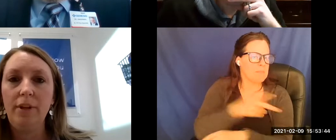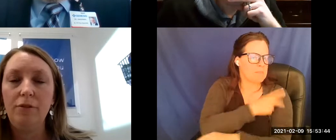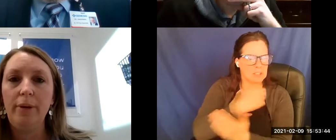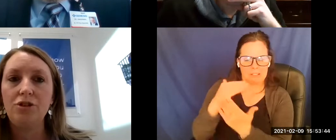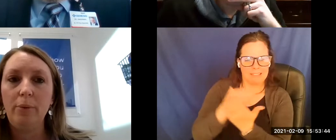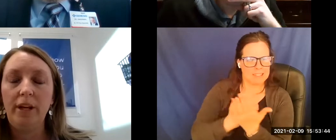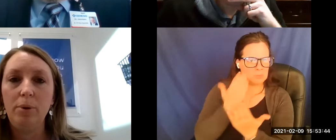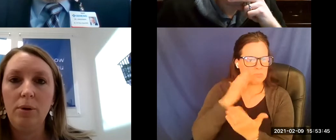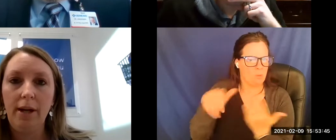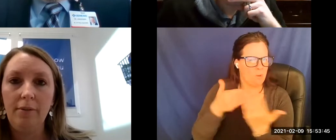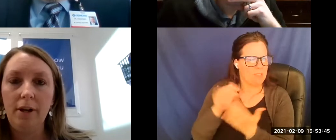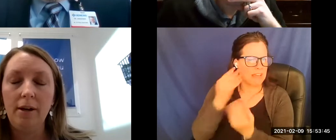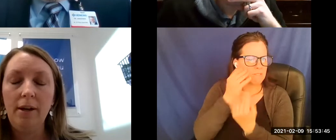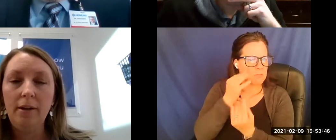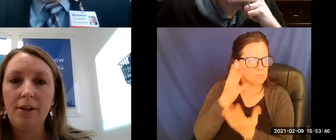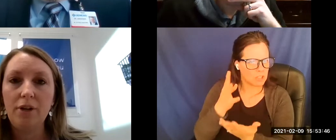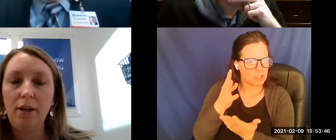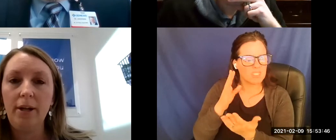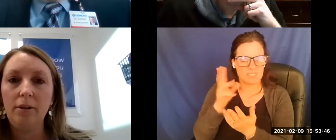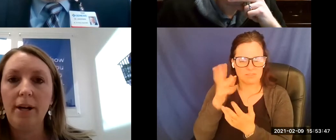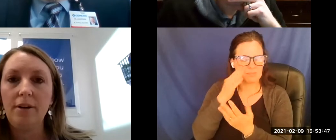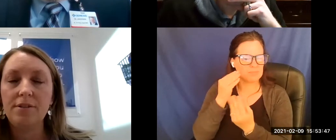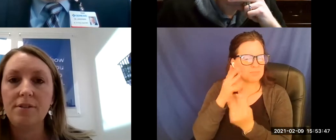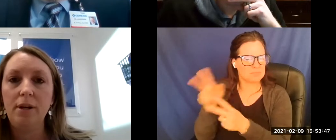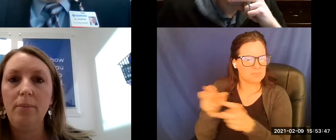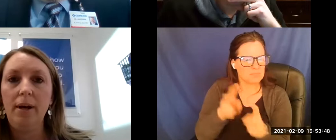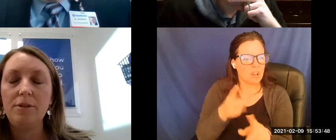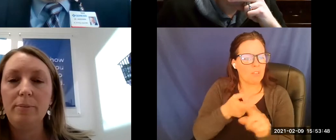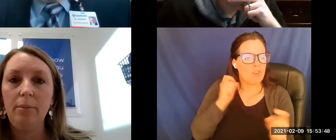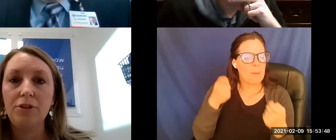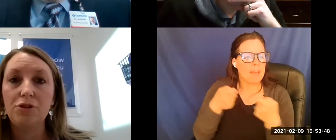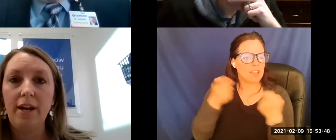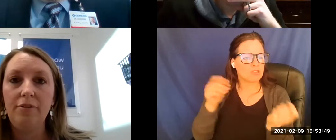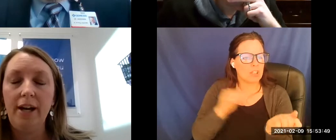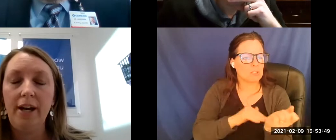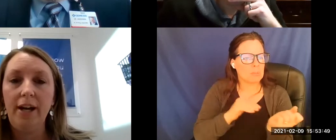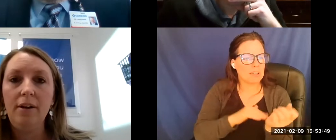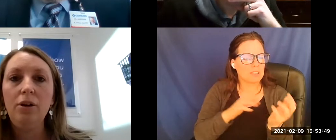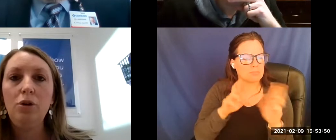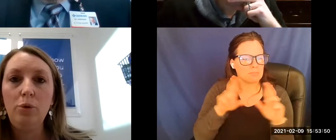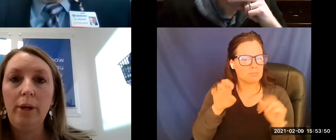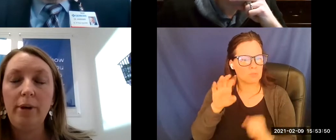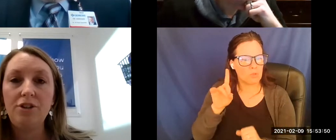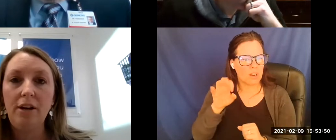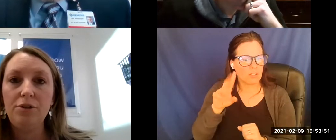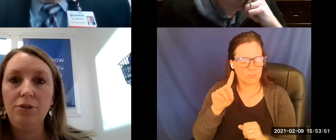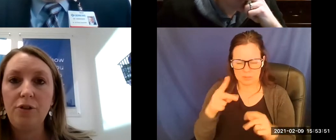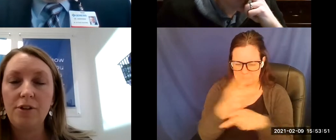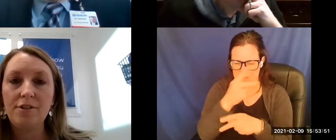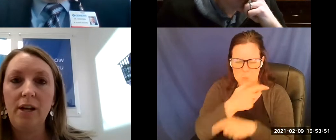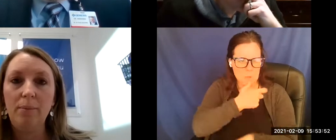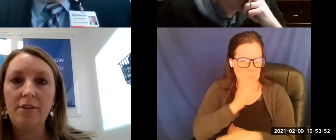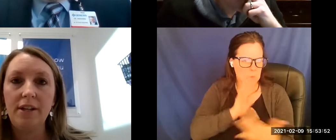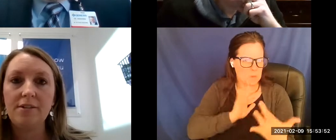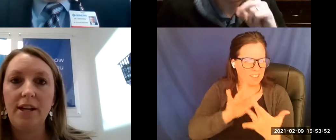the information that we can pull out of our electronic medical record system to be able to stratify who we reach out to